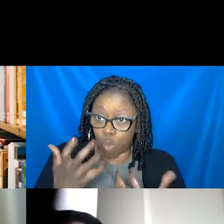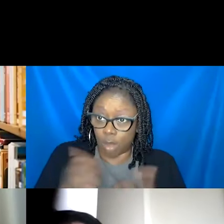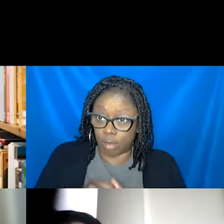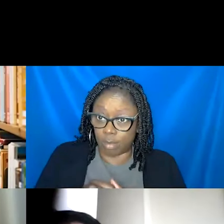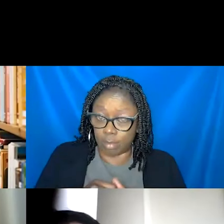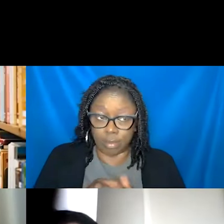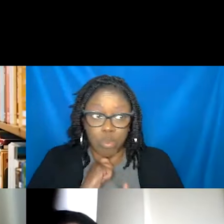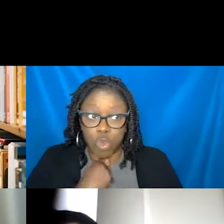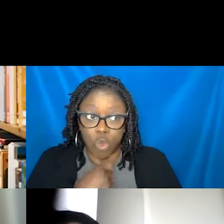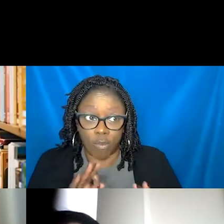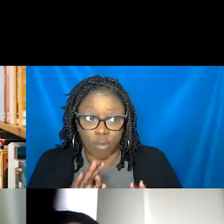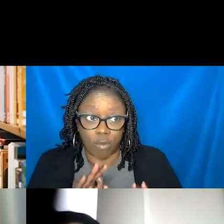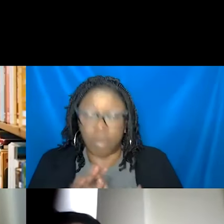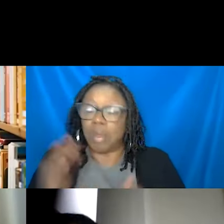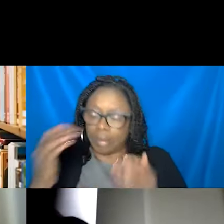Okay, Lorena.